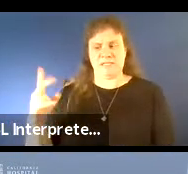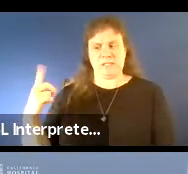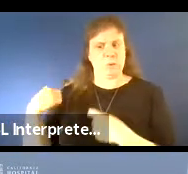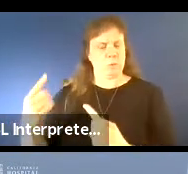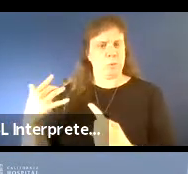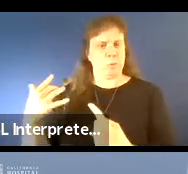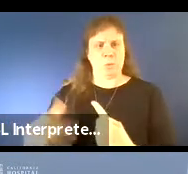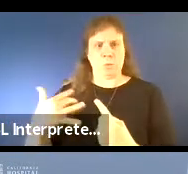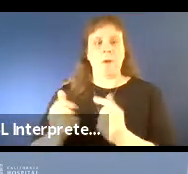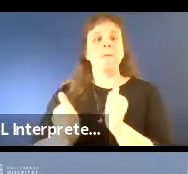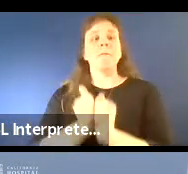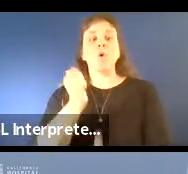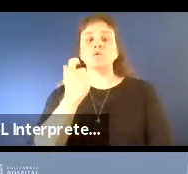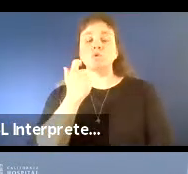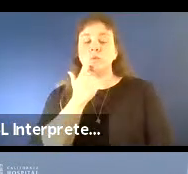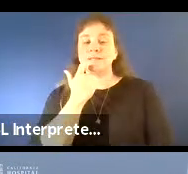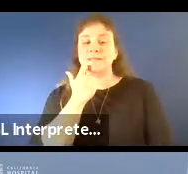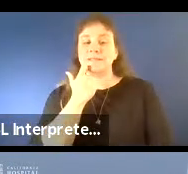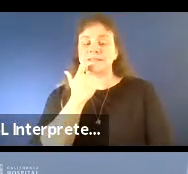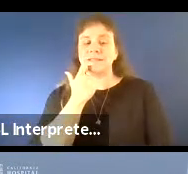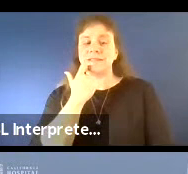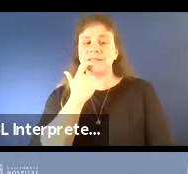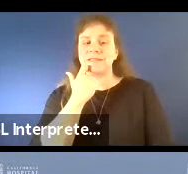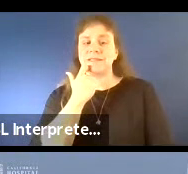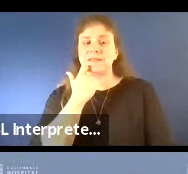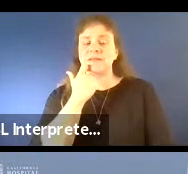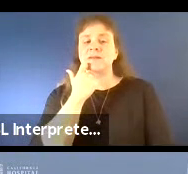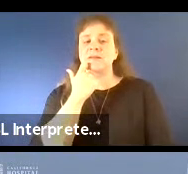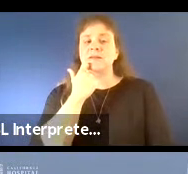Most recently, the